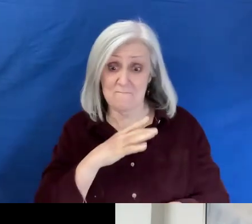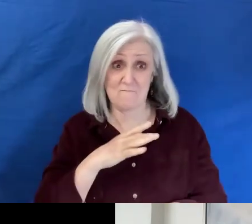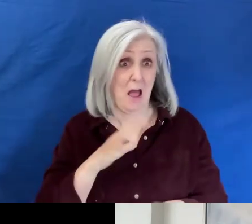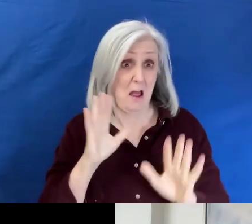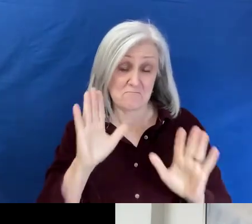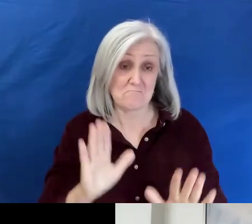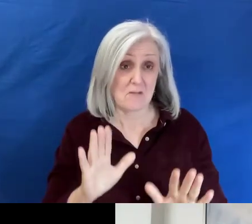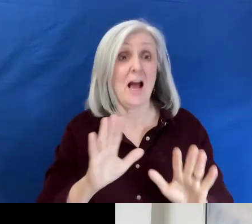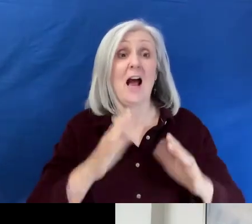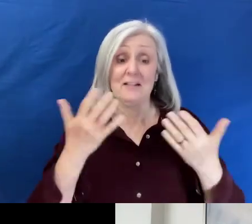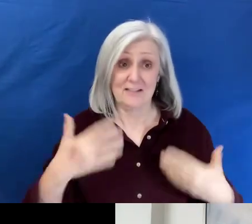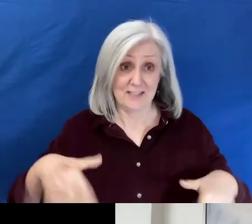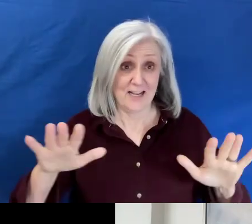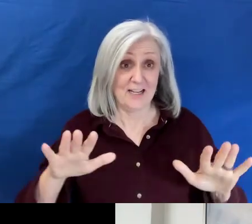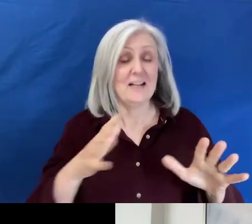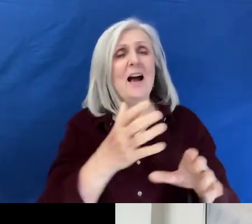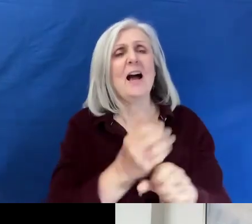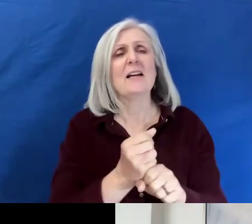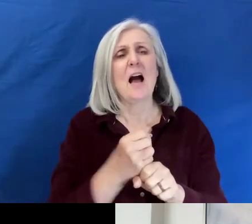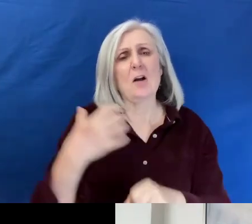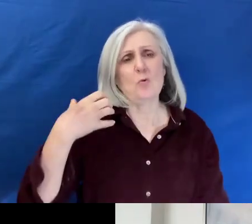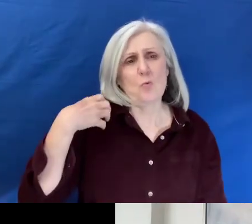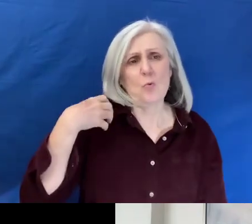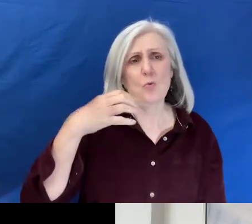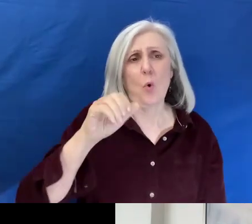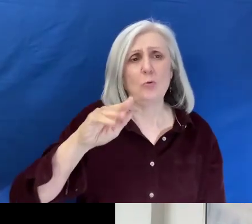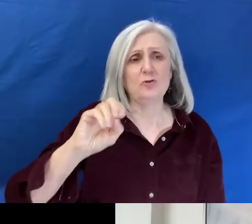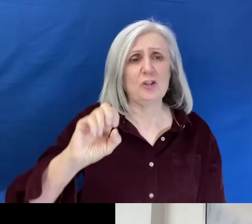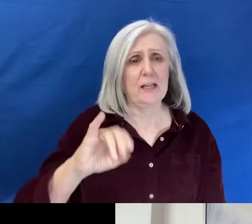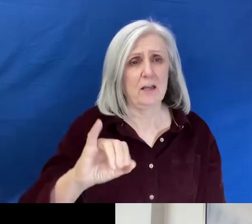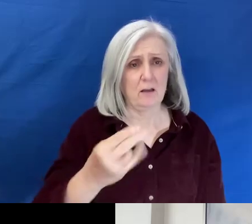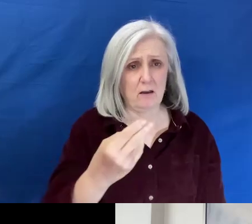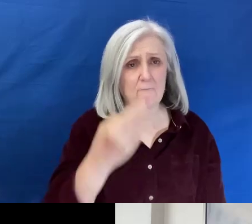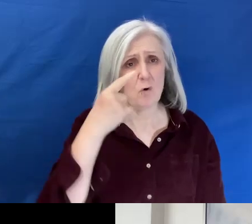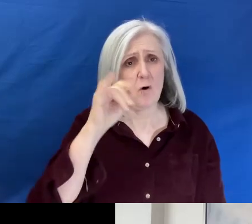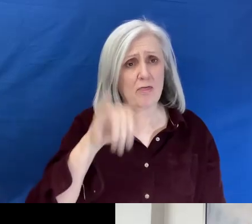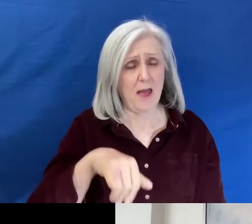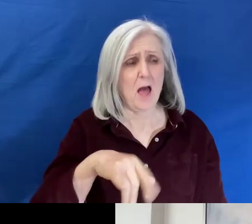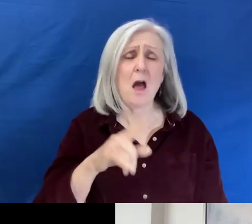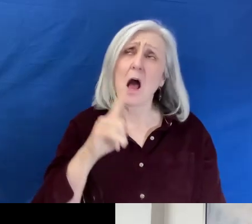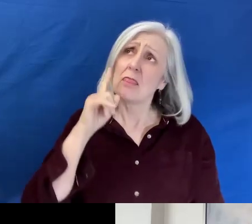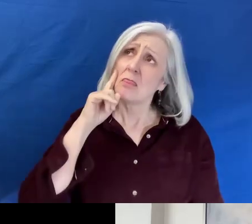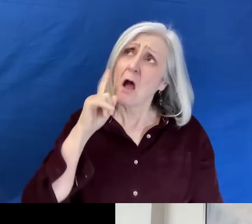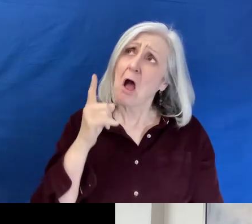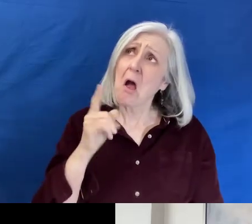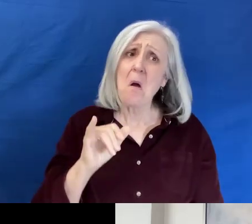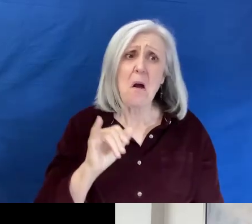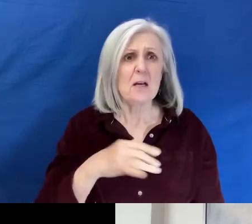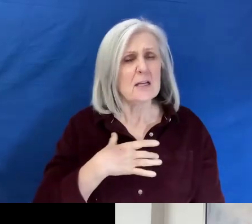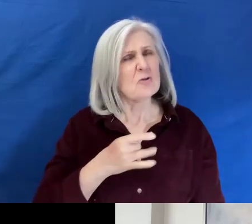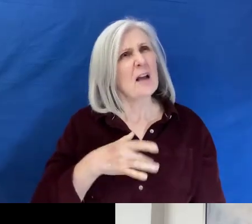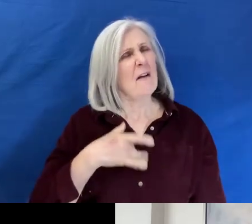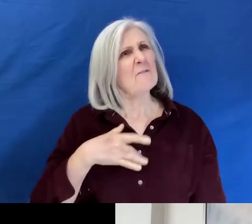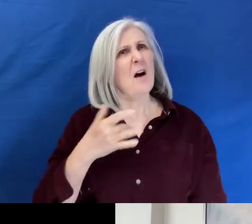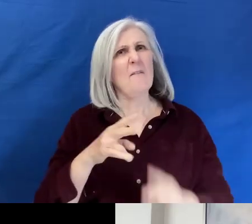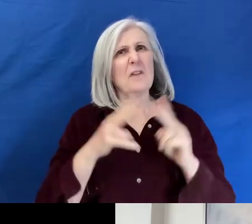then I did it and I got a coaching for it. And I felt like interestingly